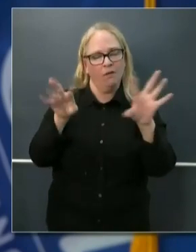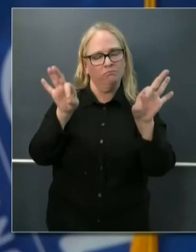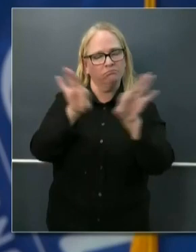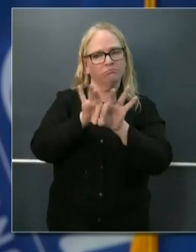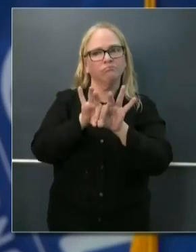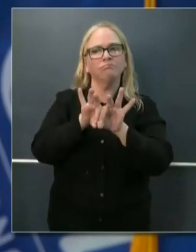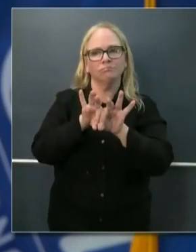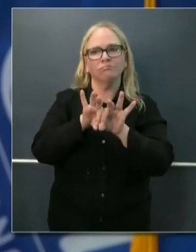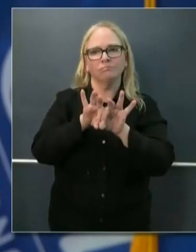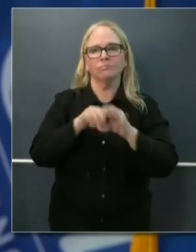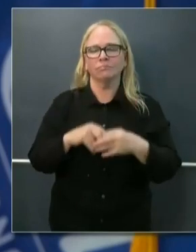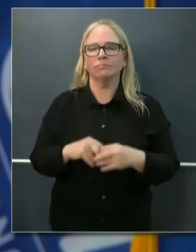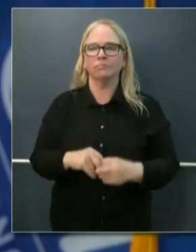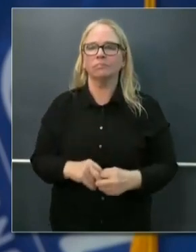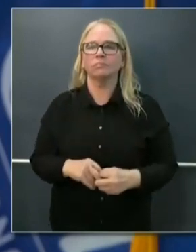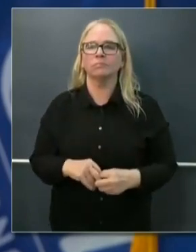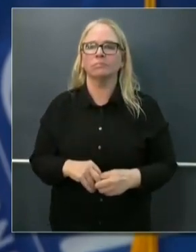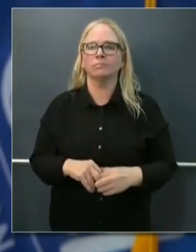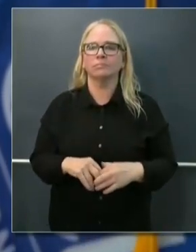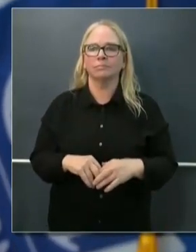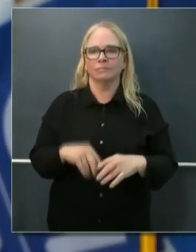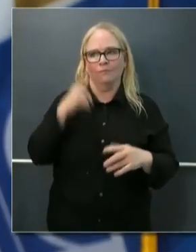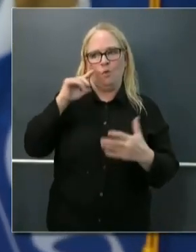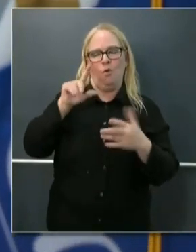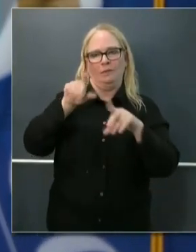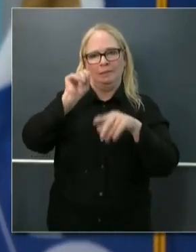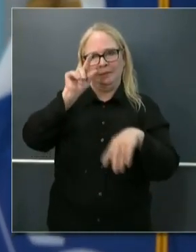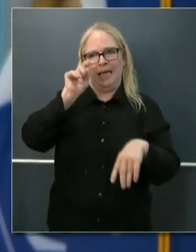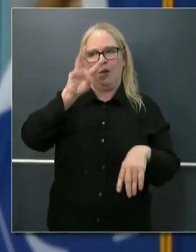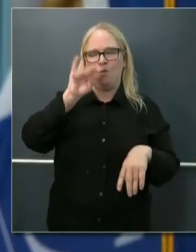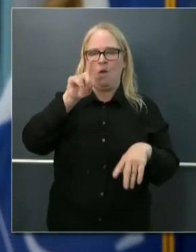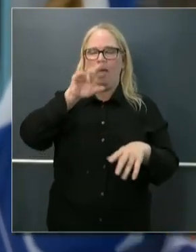as an administration and as a state.